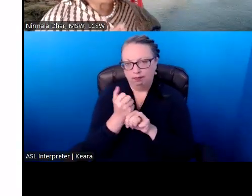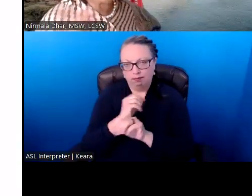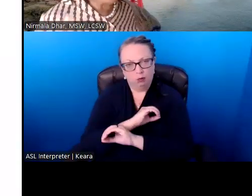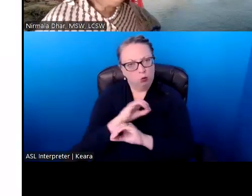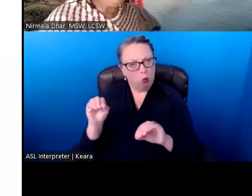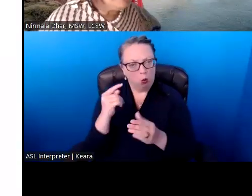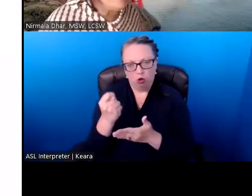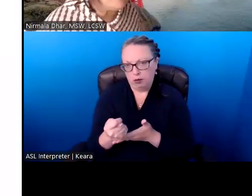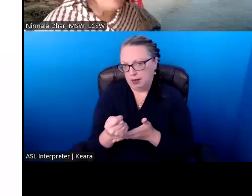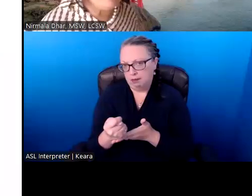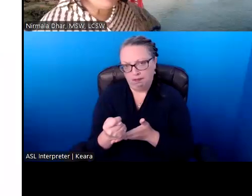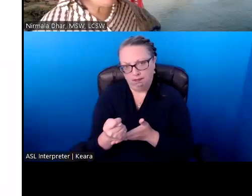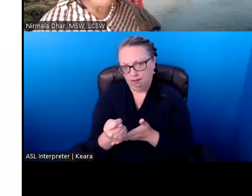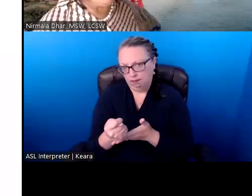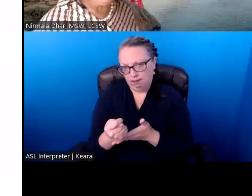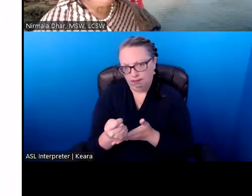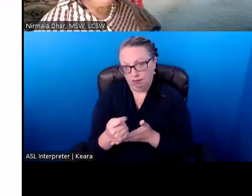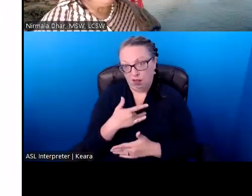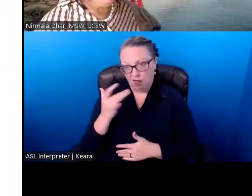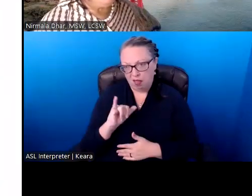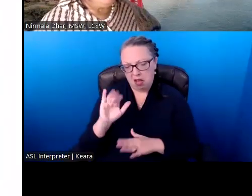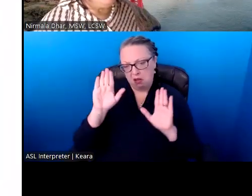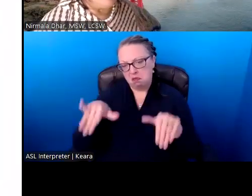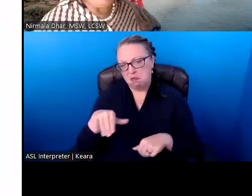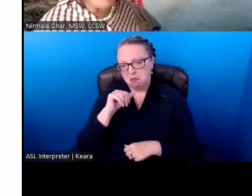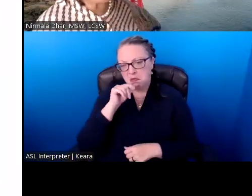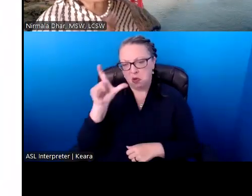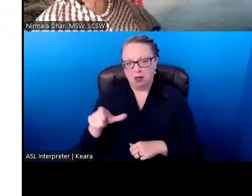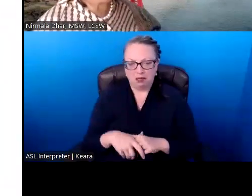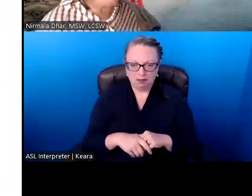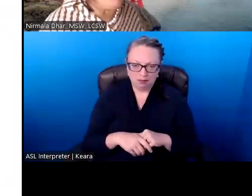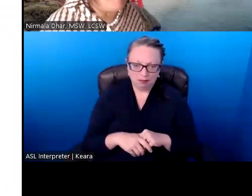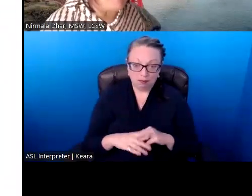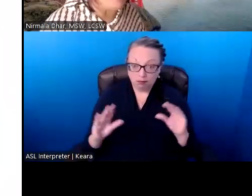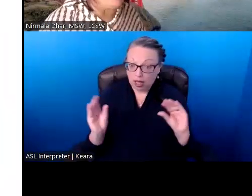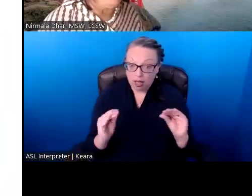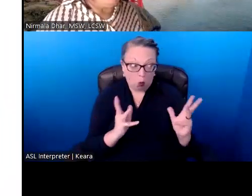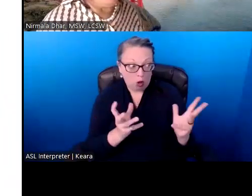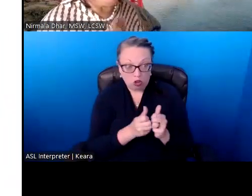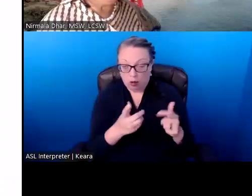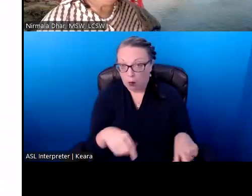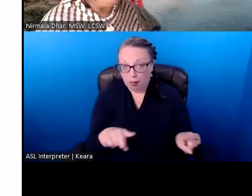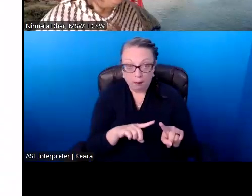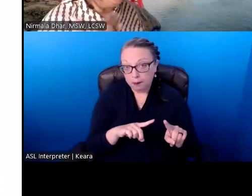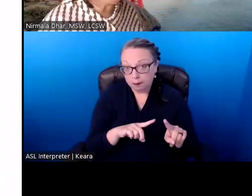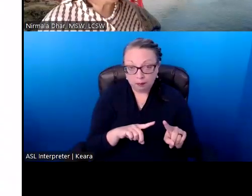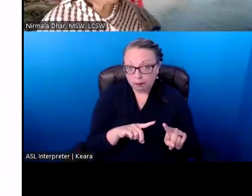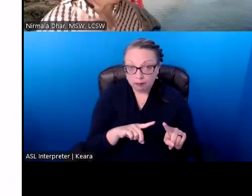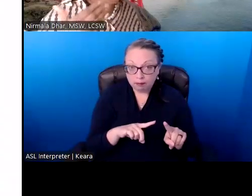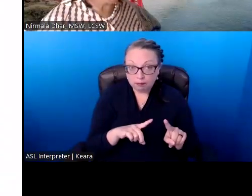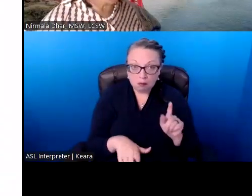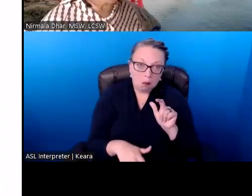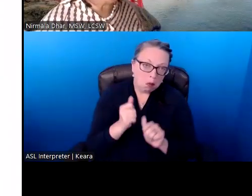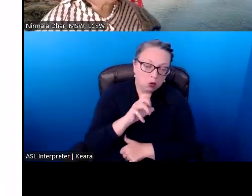nor did they think they should get it. And nobody talked to them about it. Whether, most